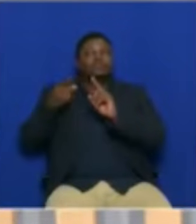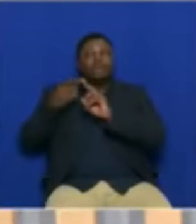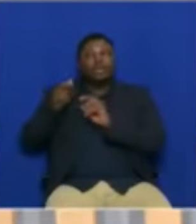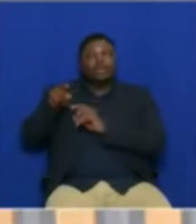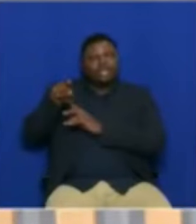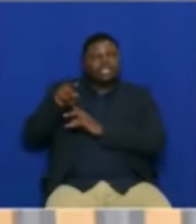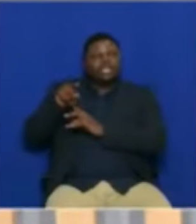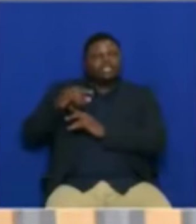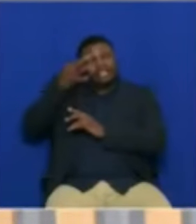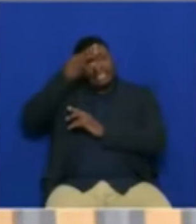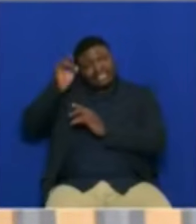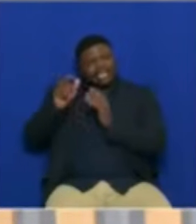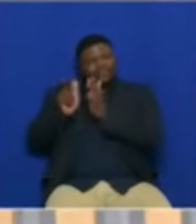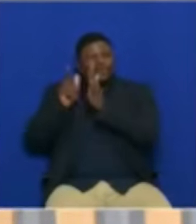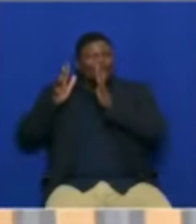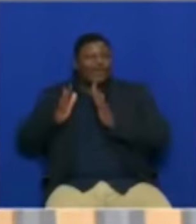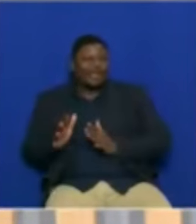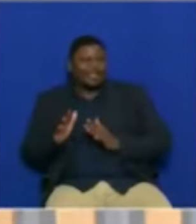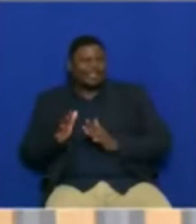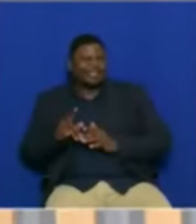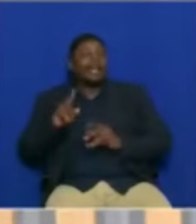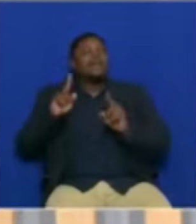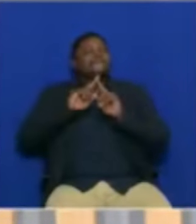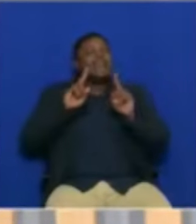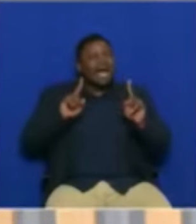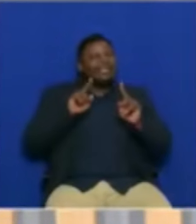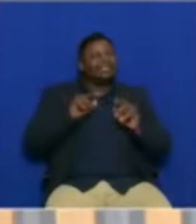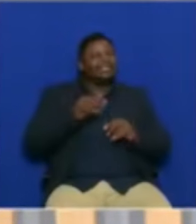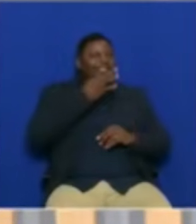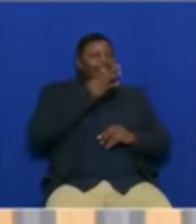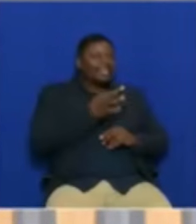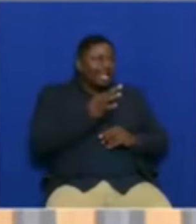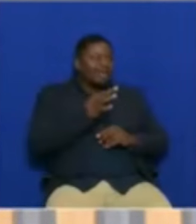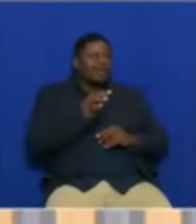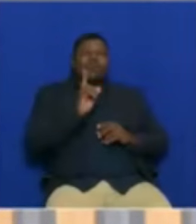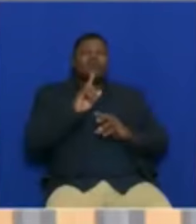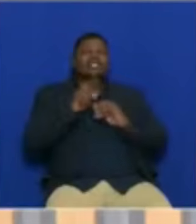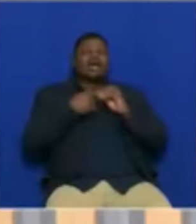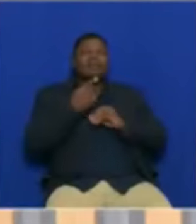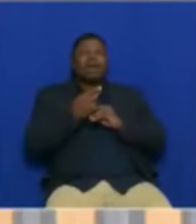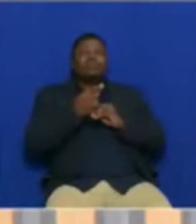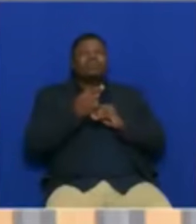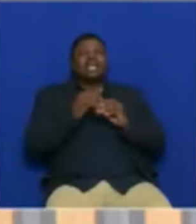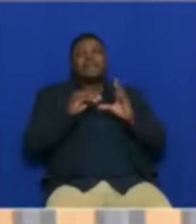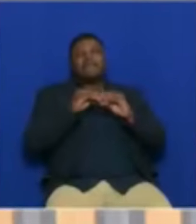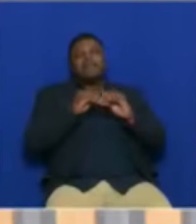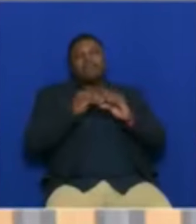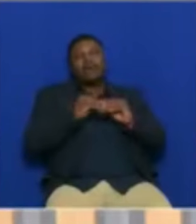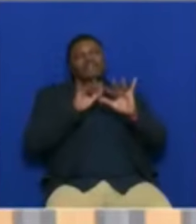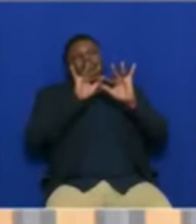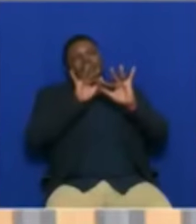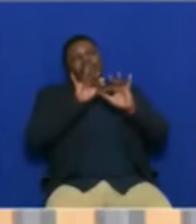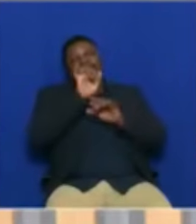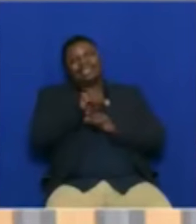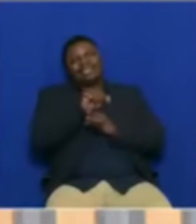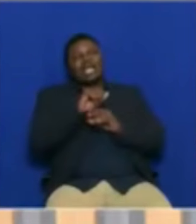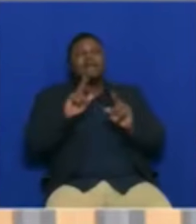about members of the public? You know this judgment. I'm not going to read, interesting as it is to